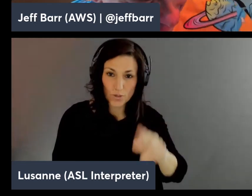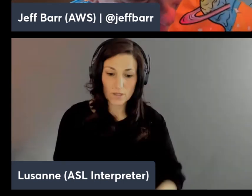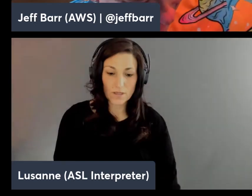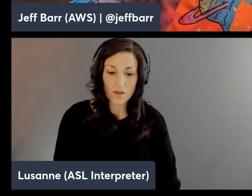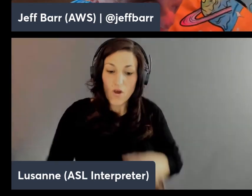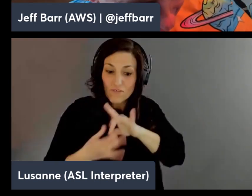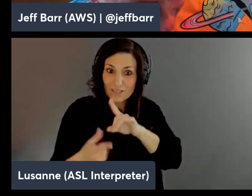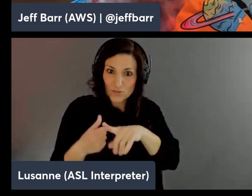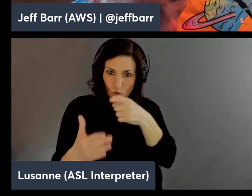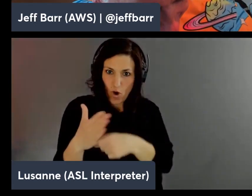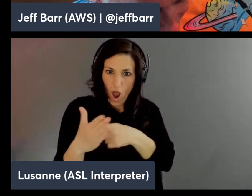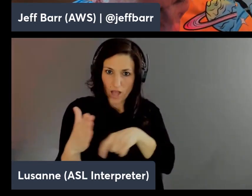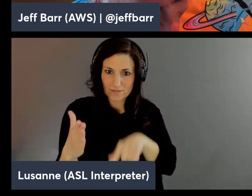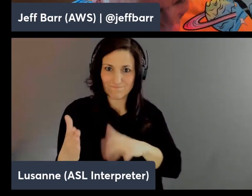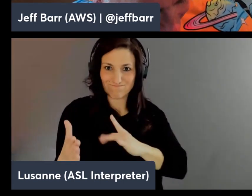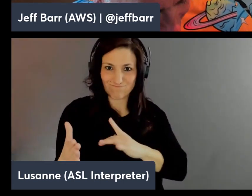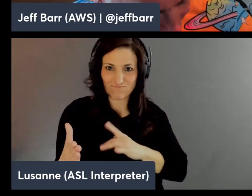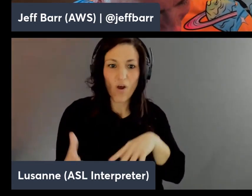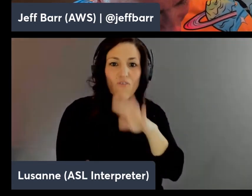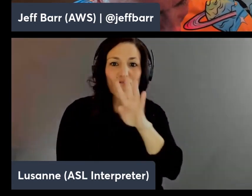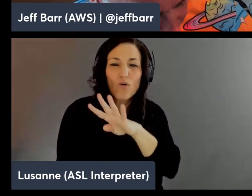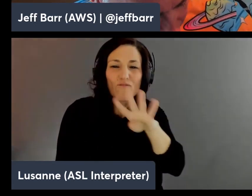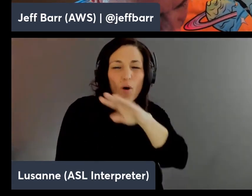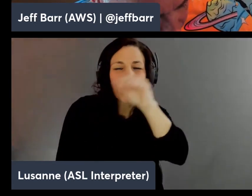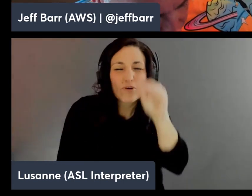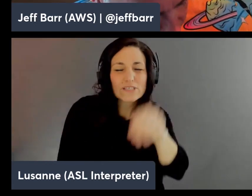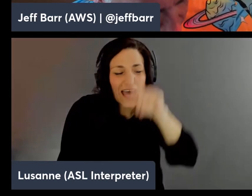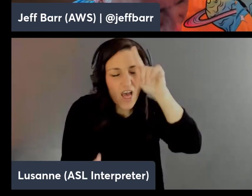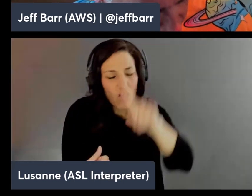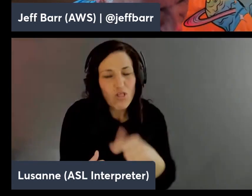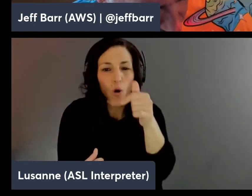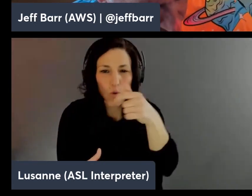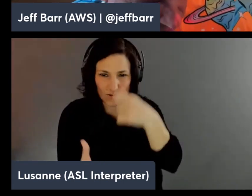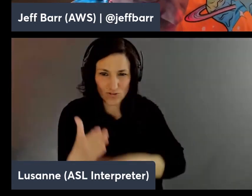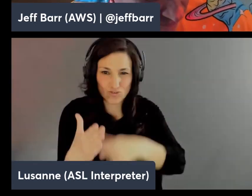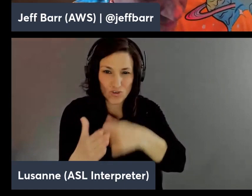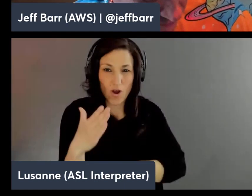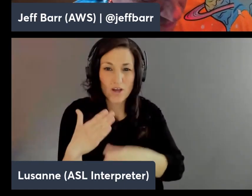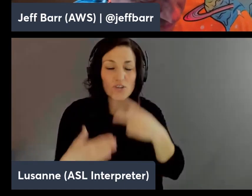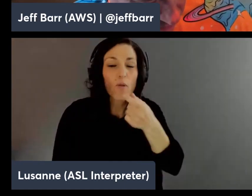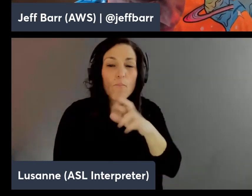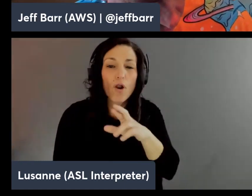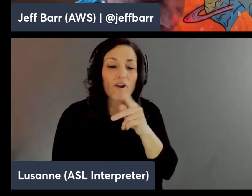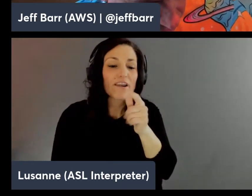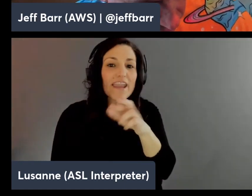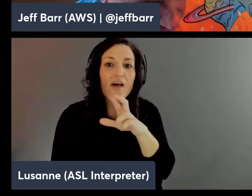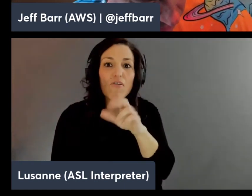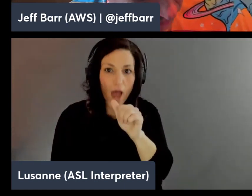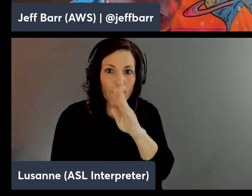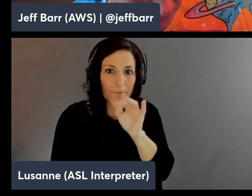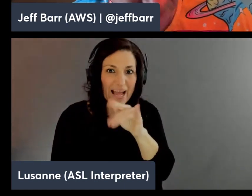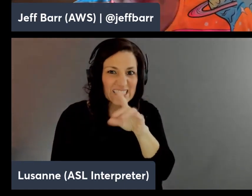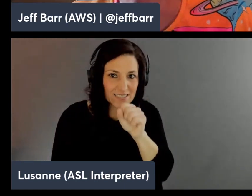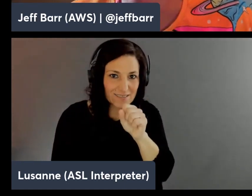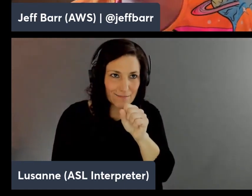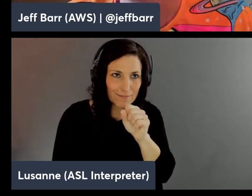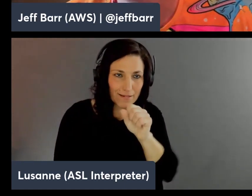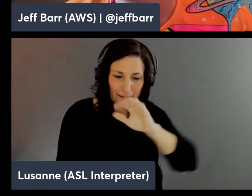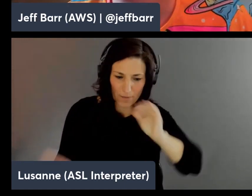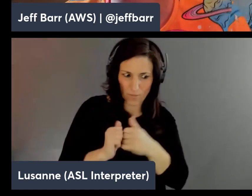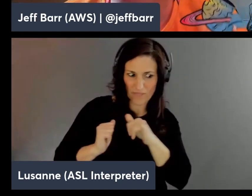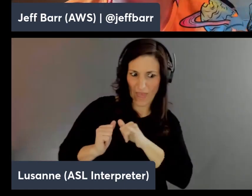kicker, 44% lower dollar per terabyte. So significantly better in terms of dollar per terabyte compared to I3,